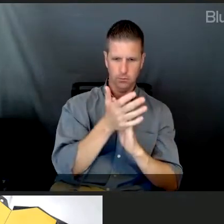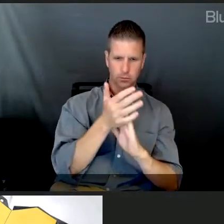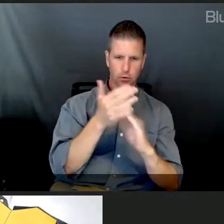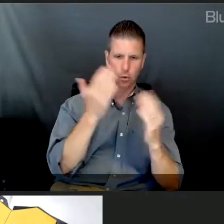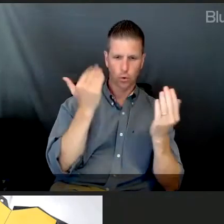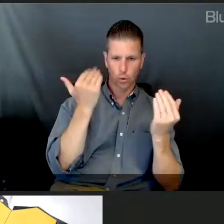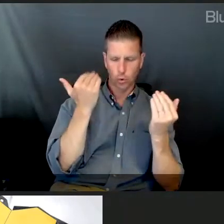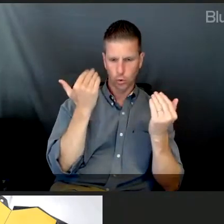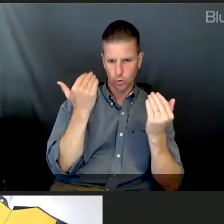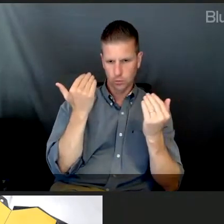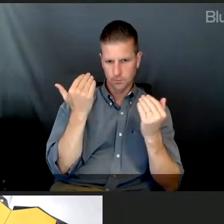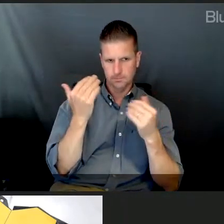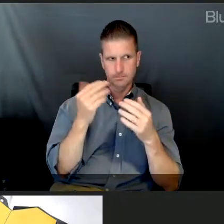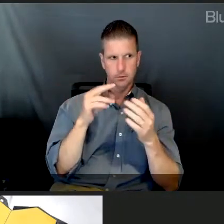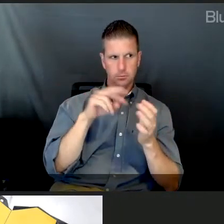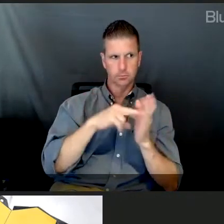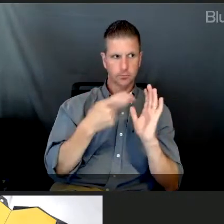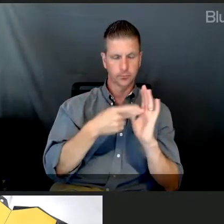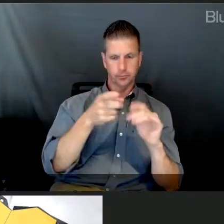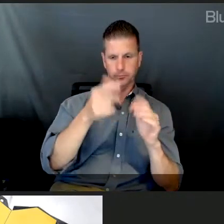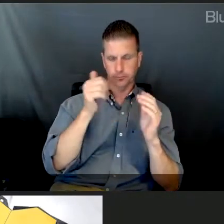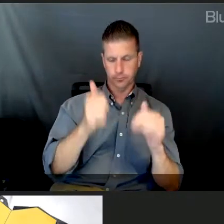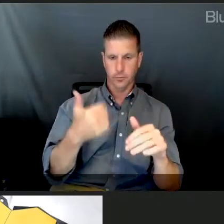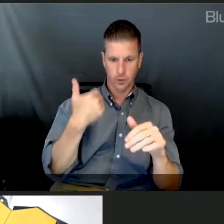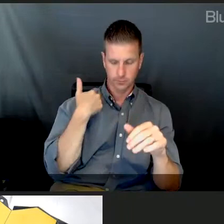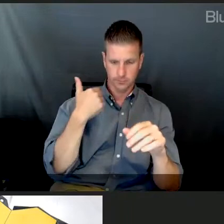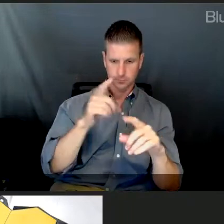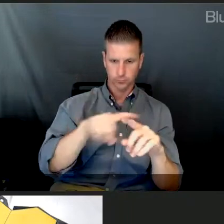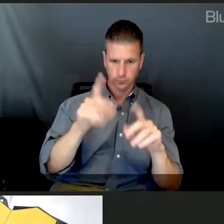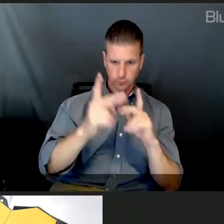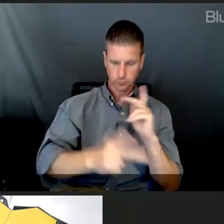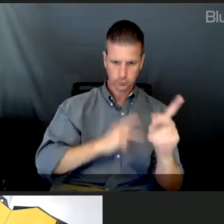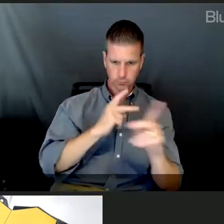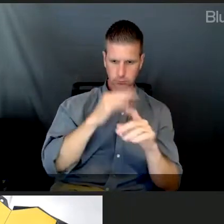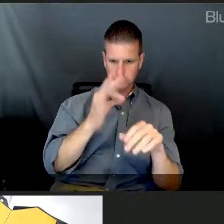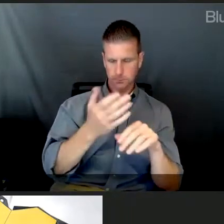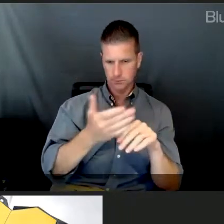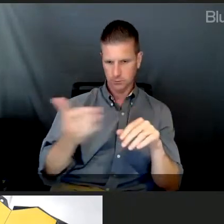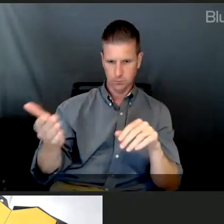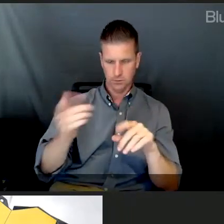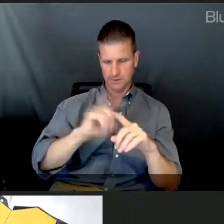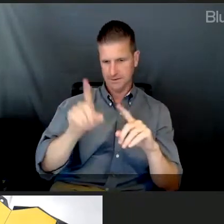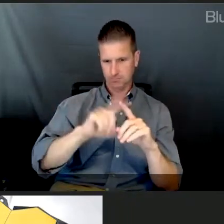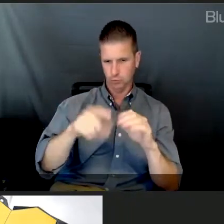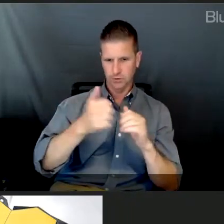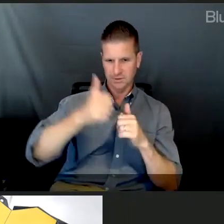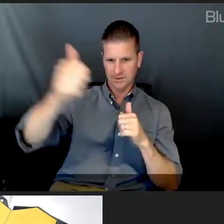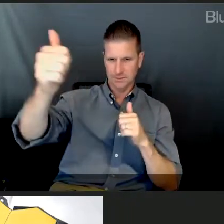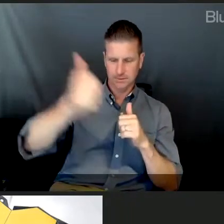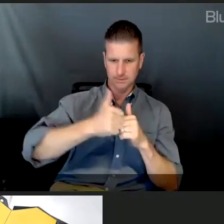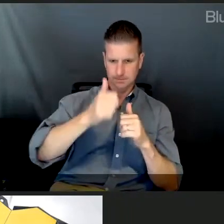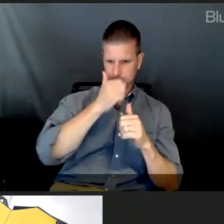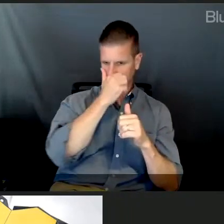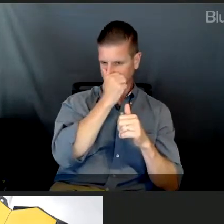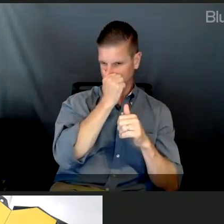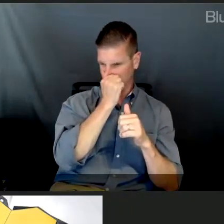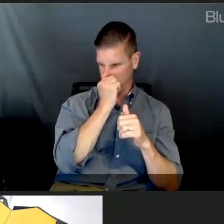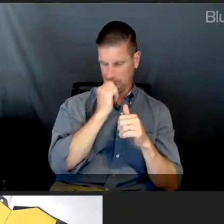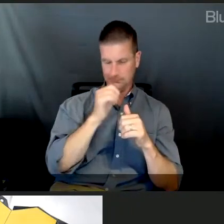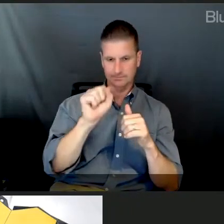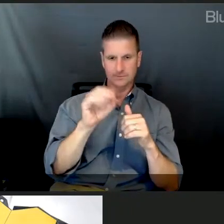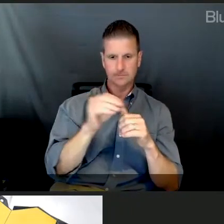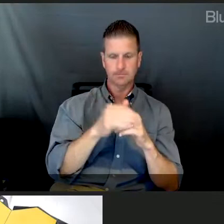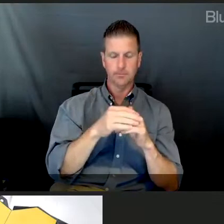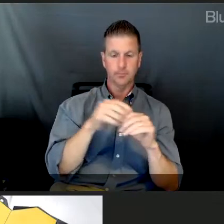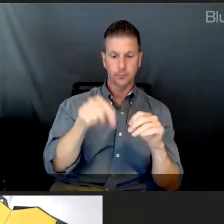cooler. And so it means that you can have different kinds of materials at different distances. So, so